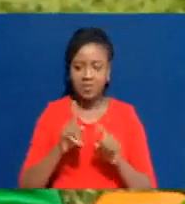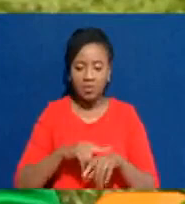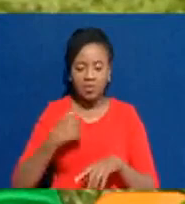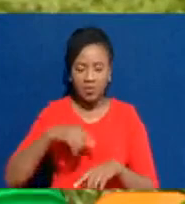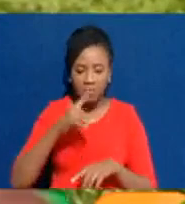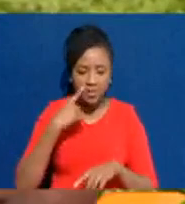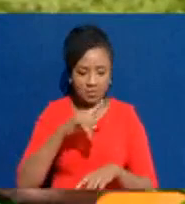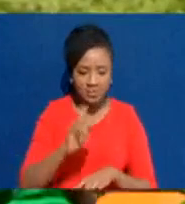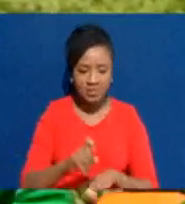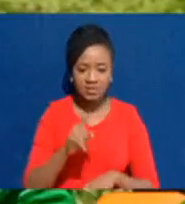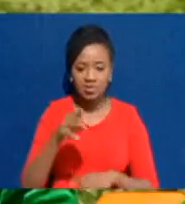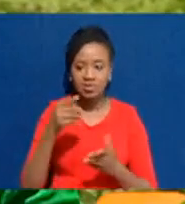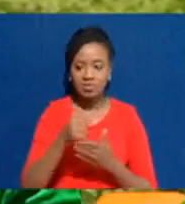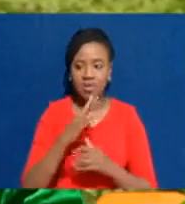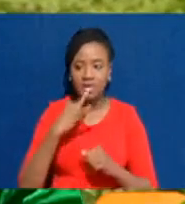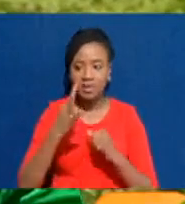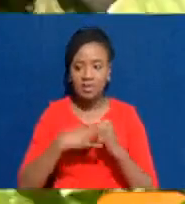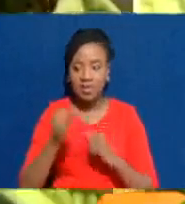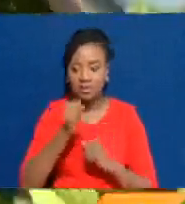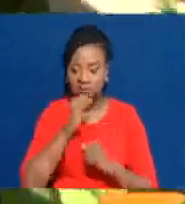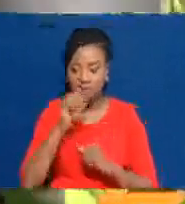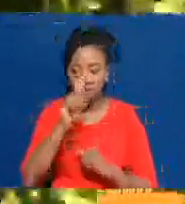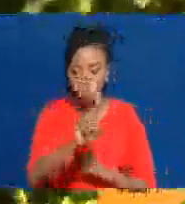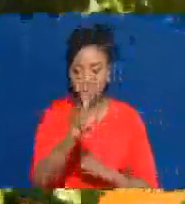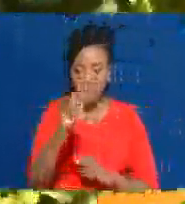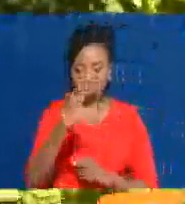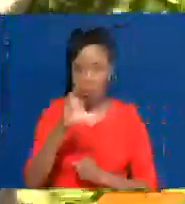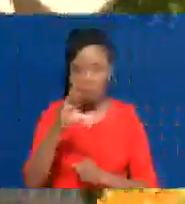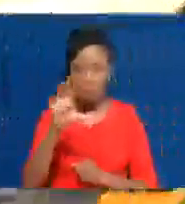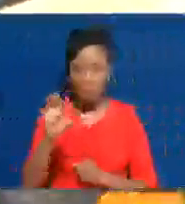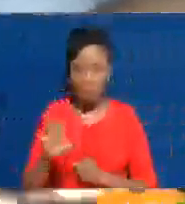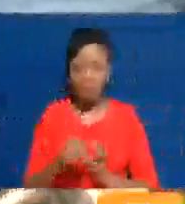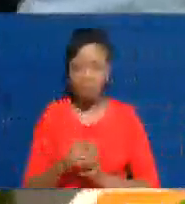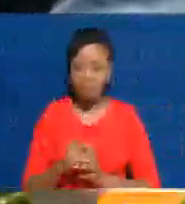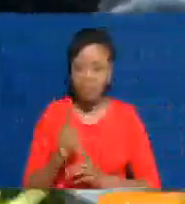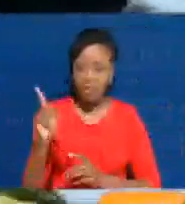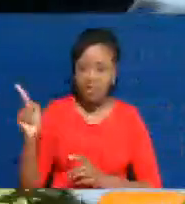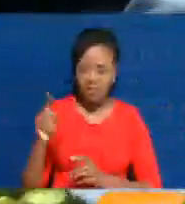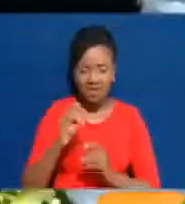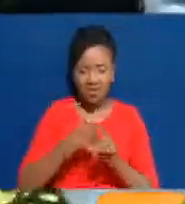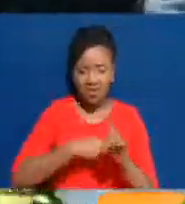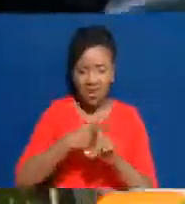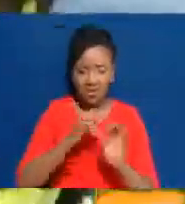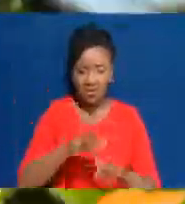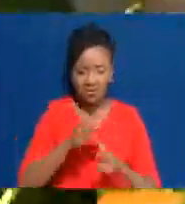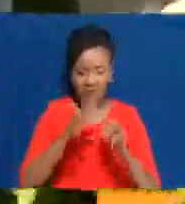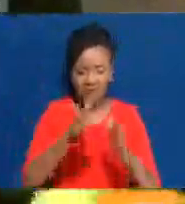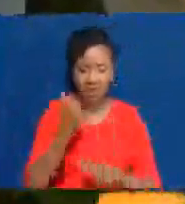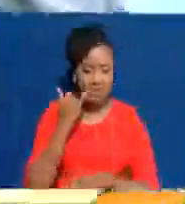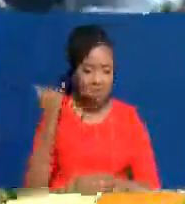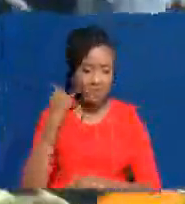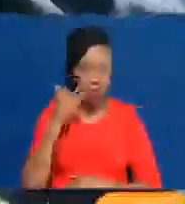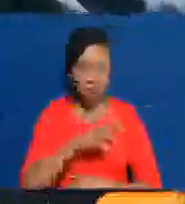1 acre, unalipa 850 shillings. Samuel Okongo, an Irish potato farmer in Mariashoni Ward, Nakuru